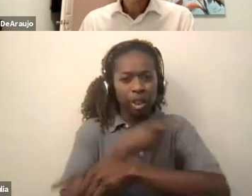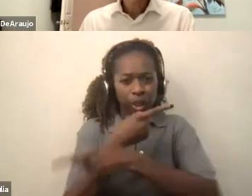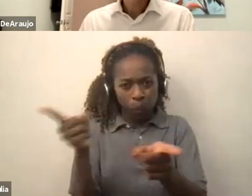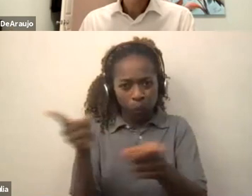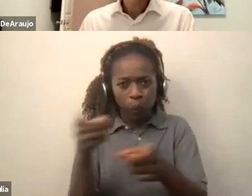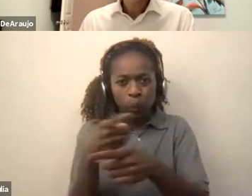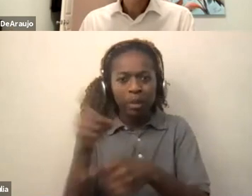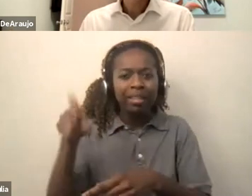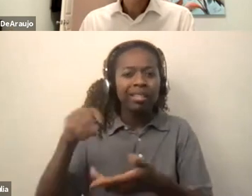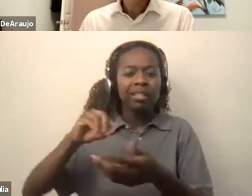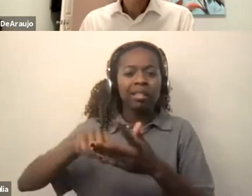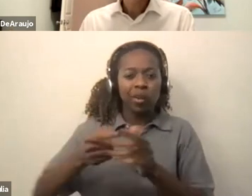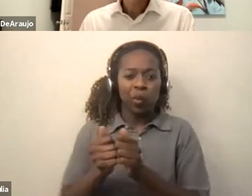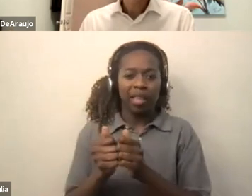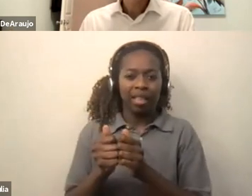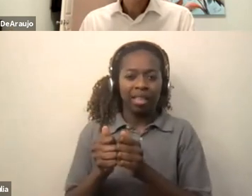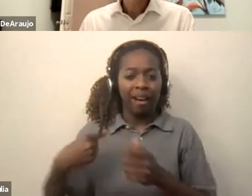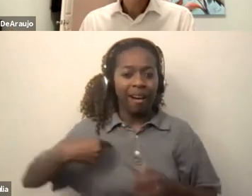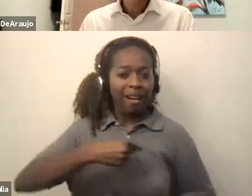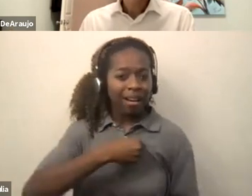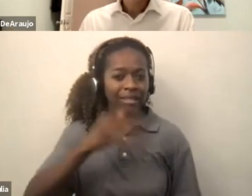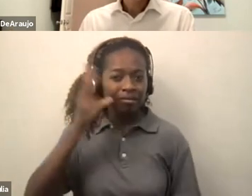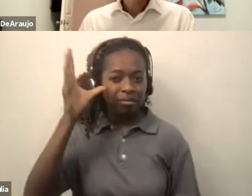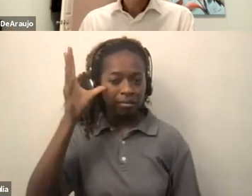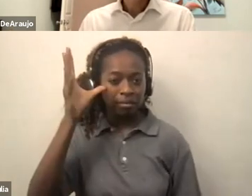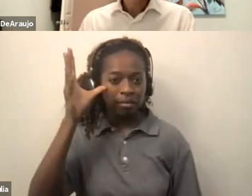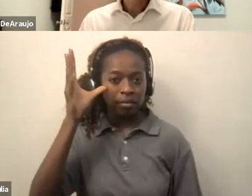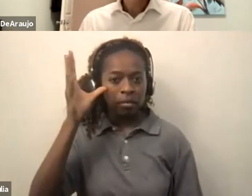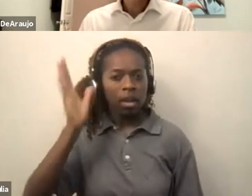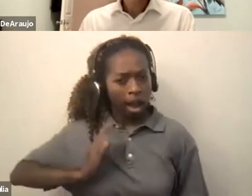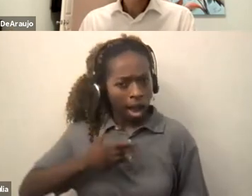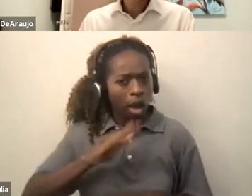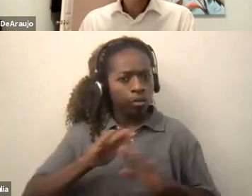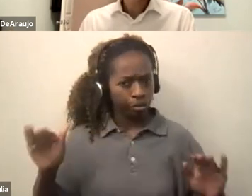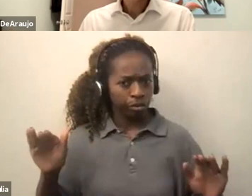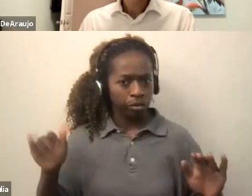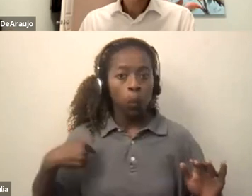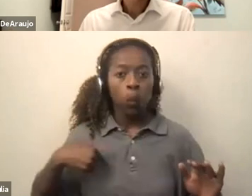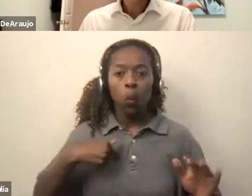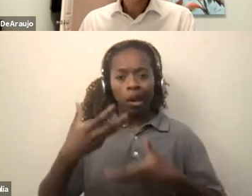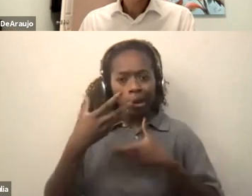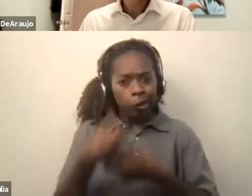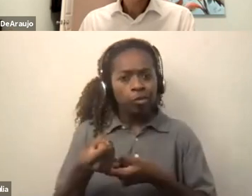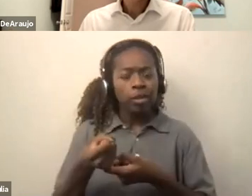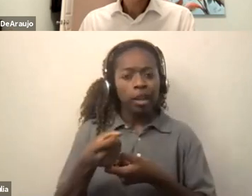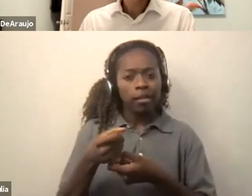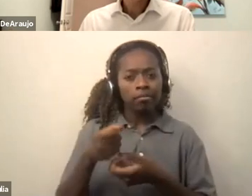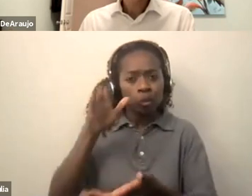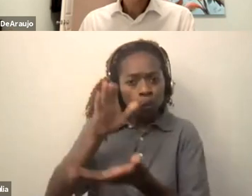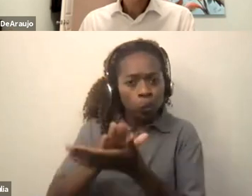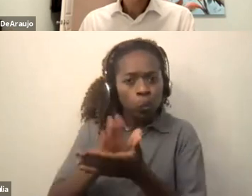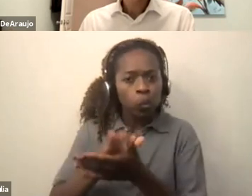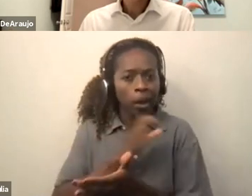start with parents you know these are our children and we're trusting the school and the committee